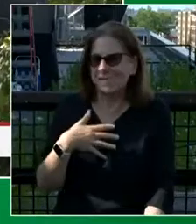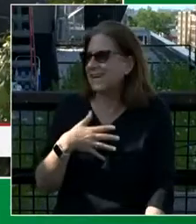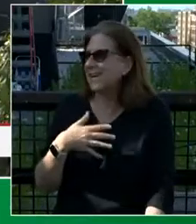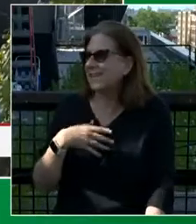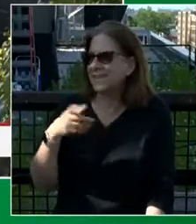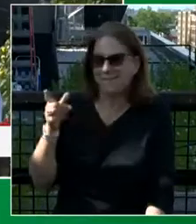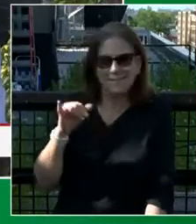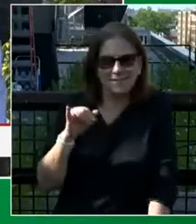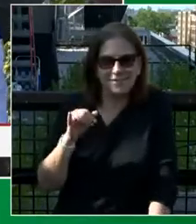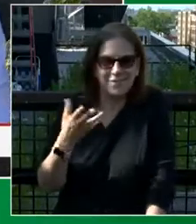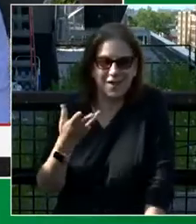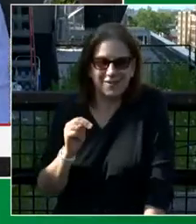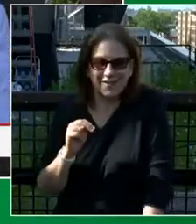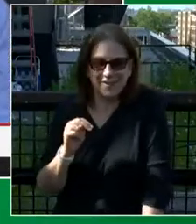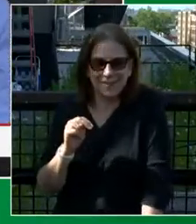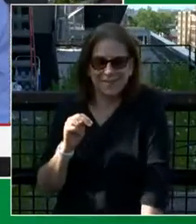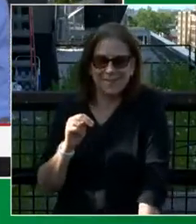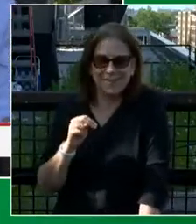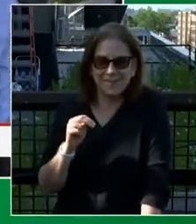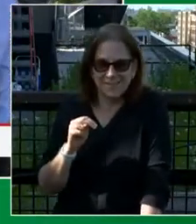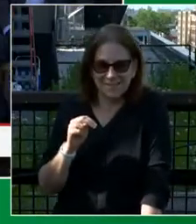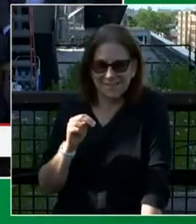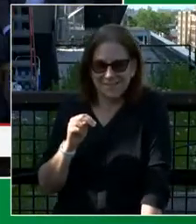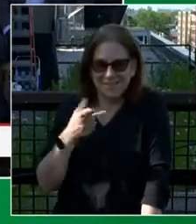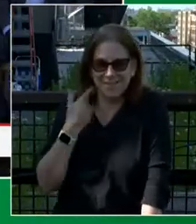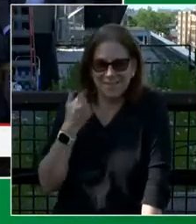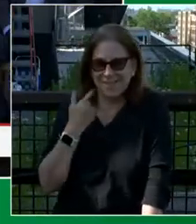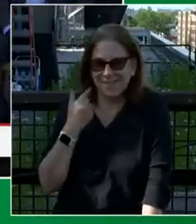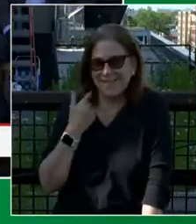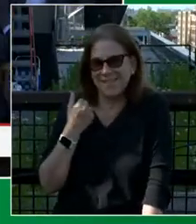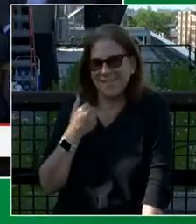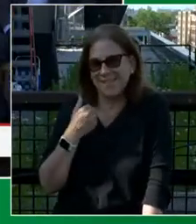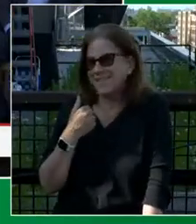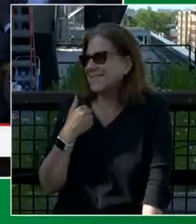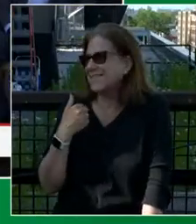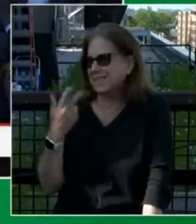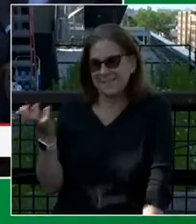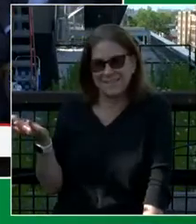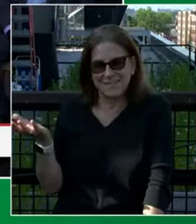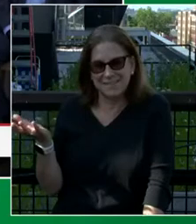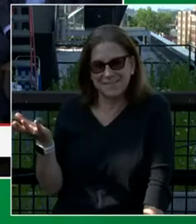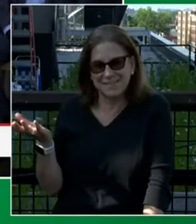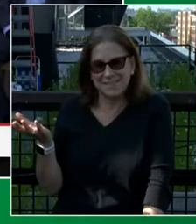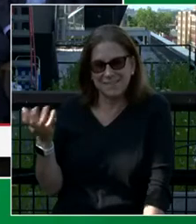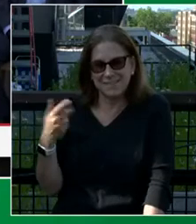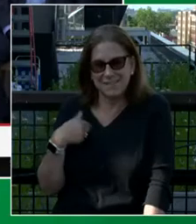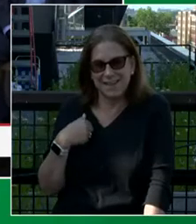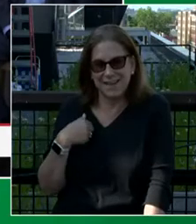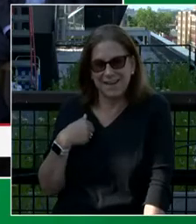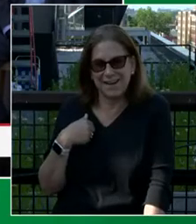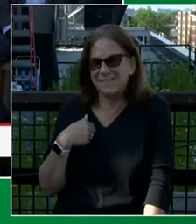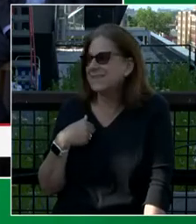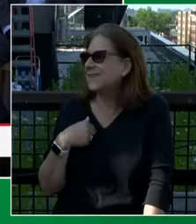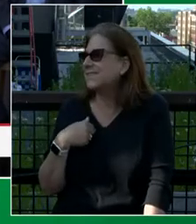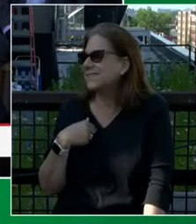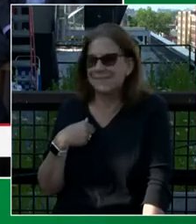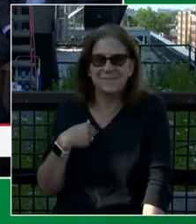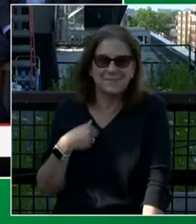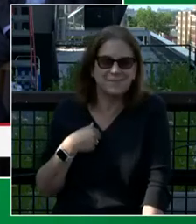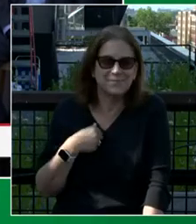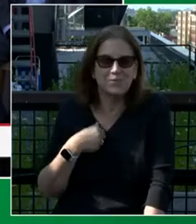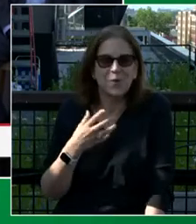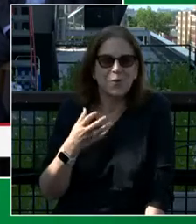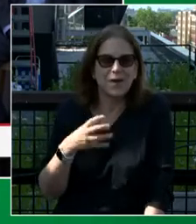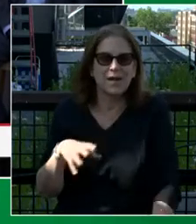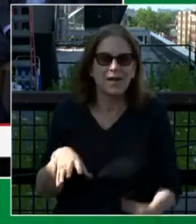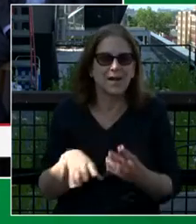You're closer to them. I have a little buffer here with the table. But no, I think the other thing, too, I would say, just to add on to that, is some of the best advice I got was